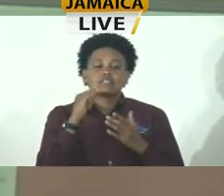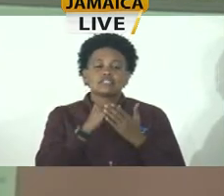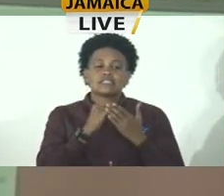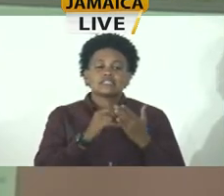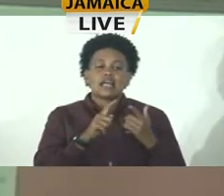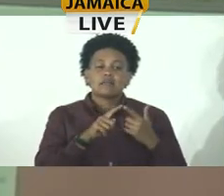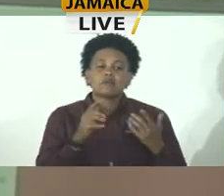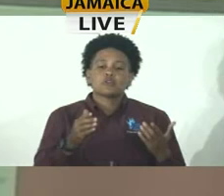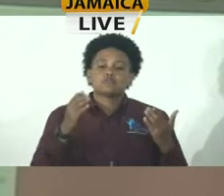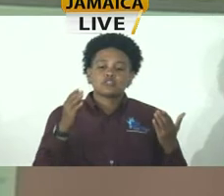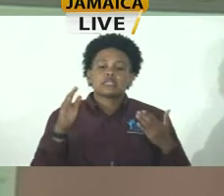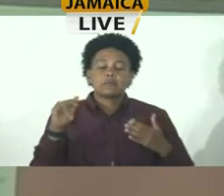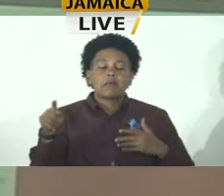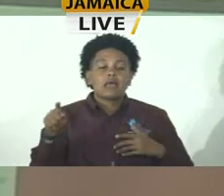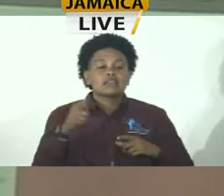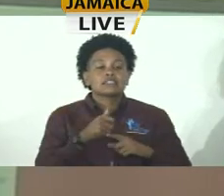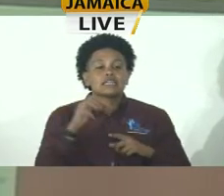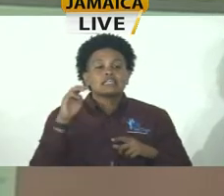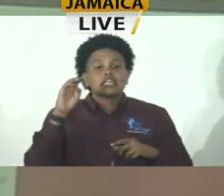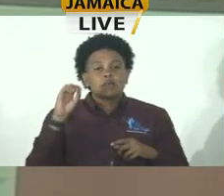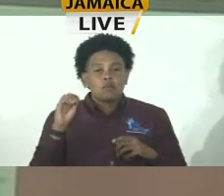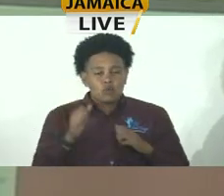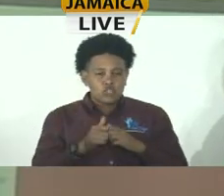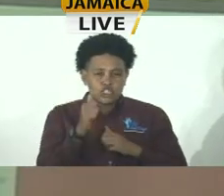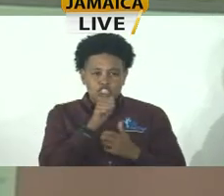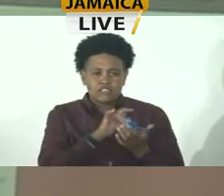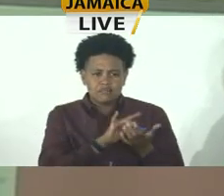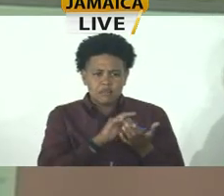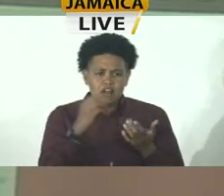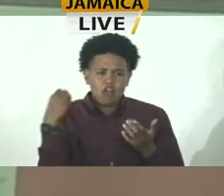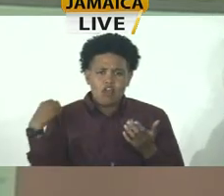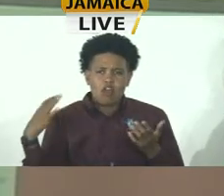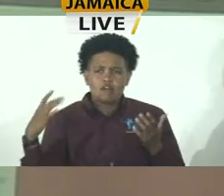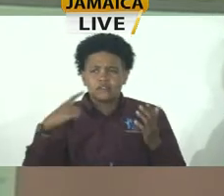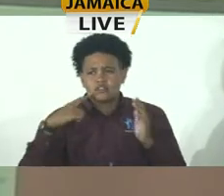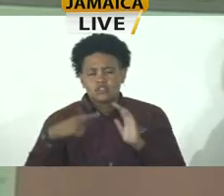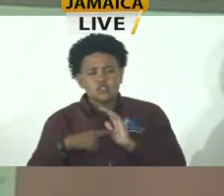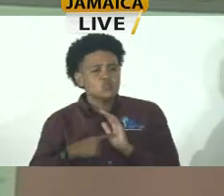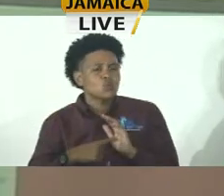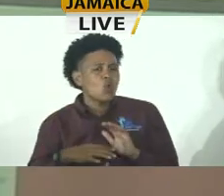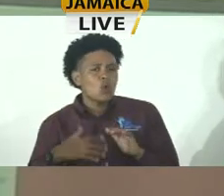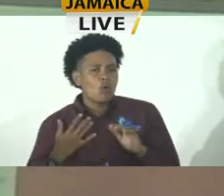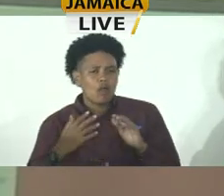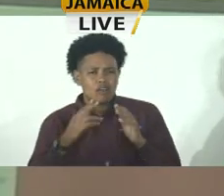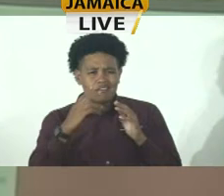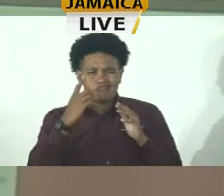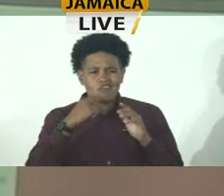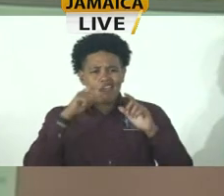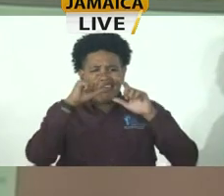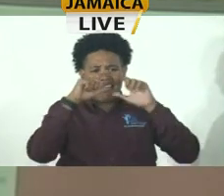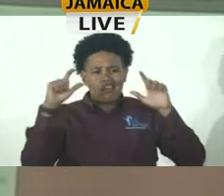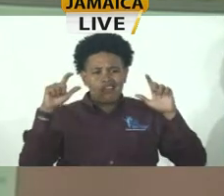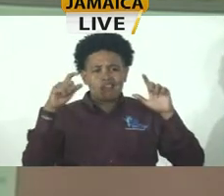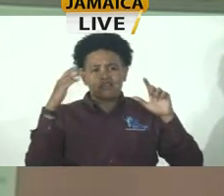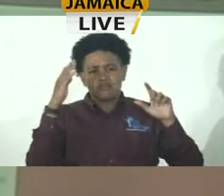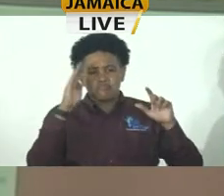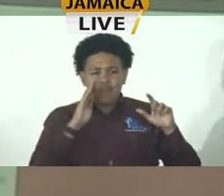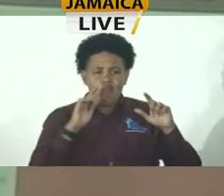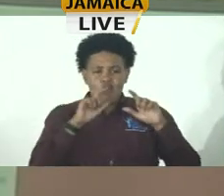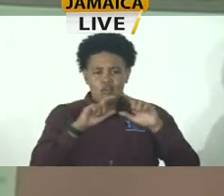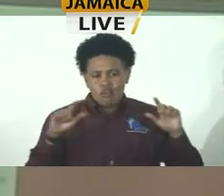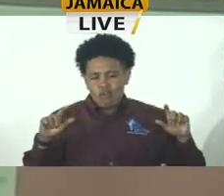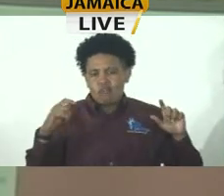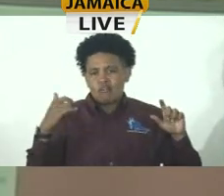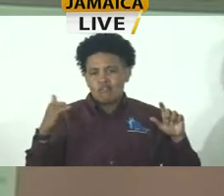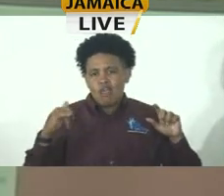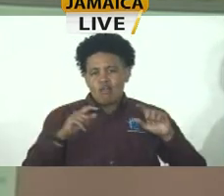presented by the the cmo which shows what we describe as the risk